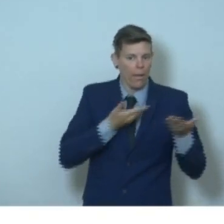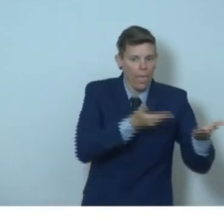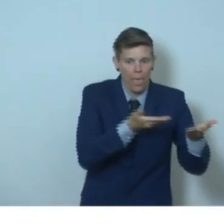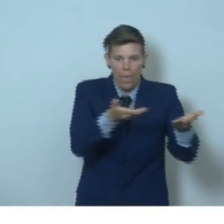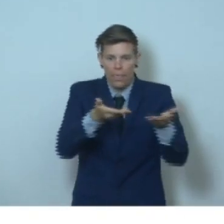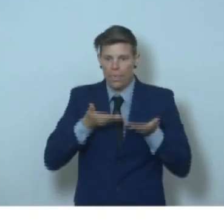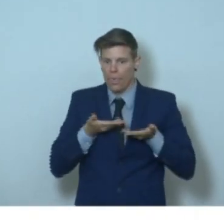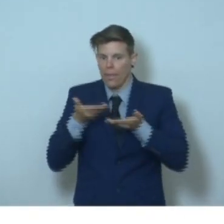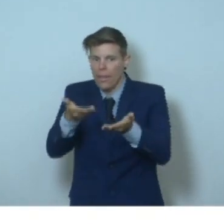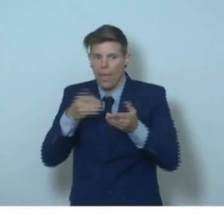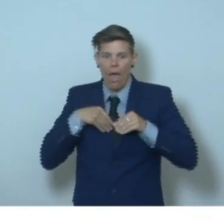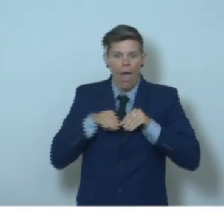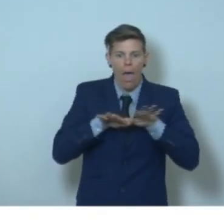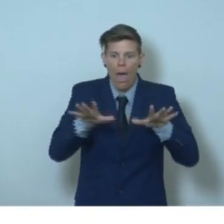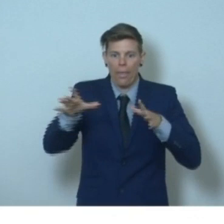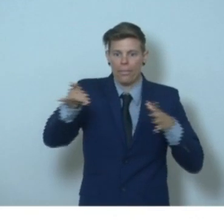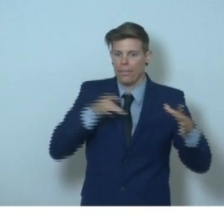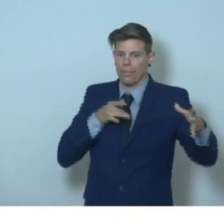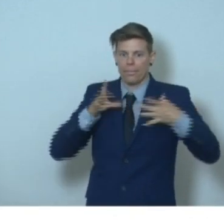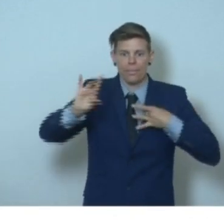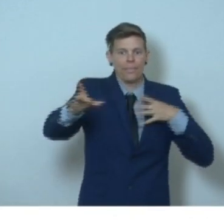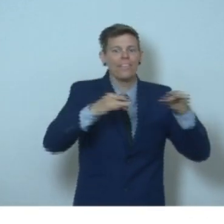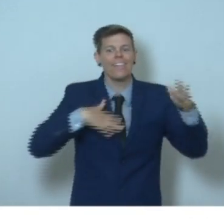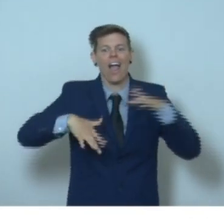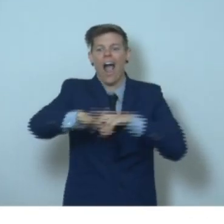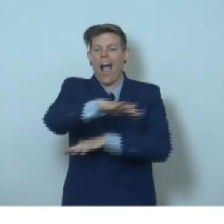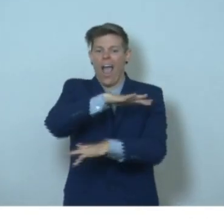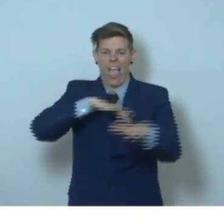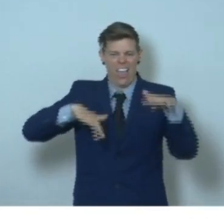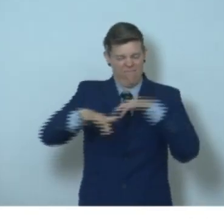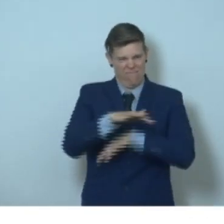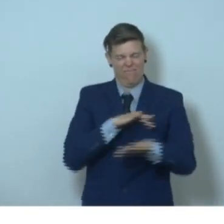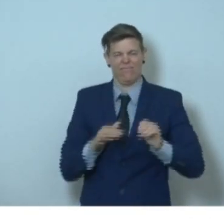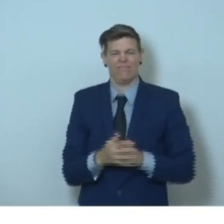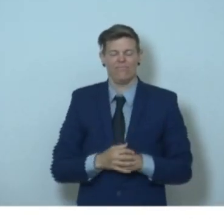cause these curves to go up and down. And so in